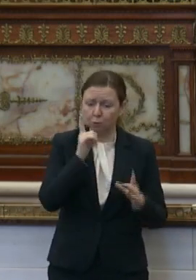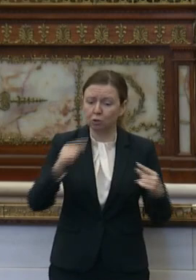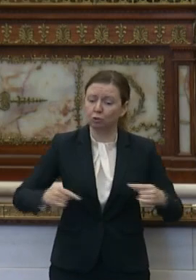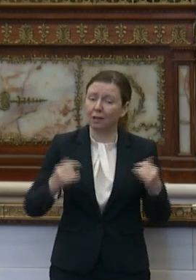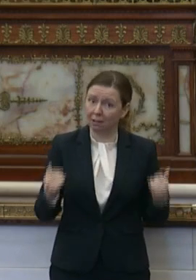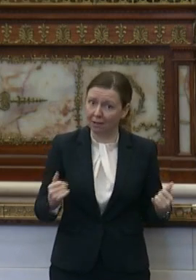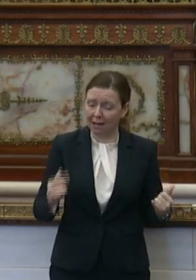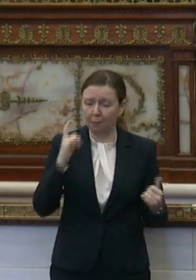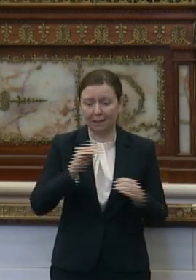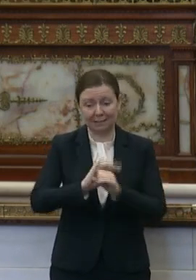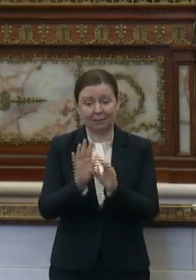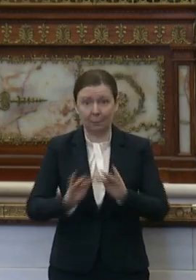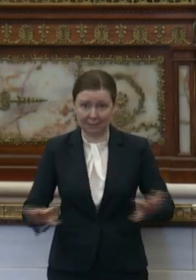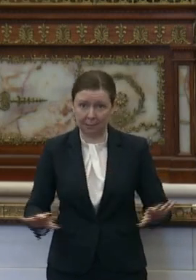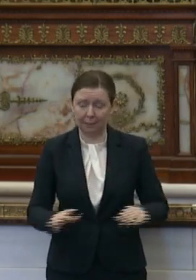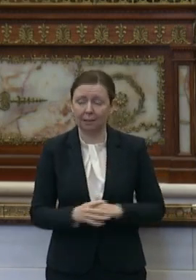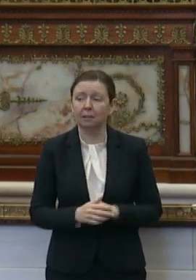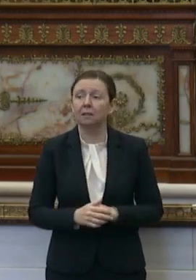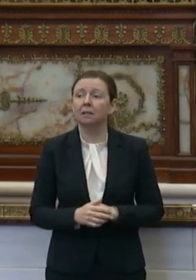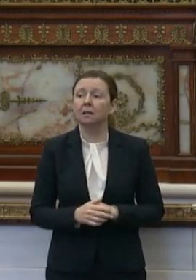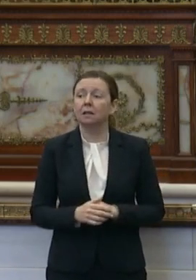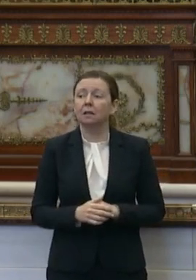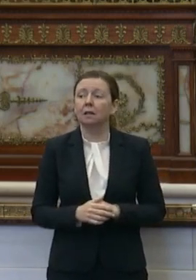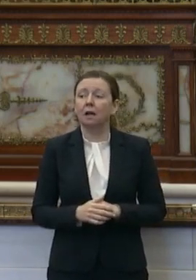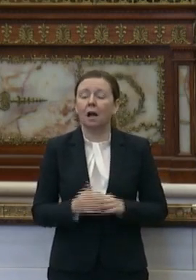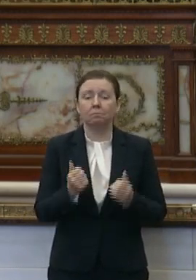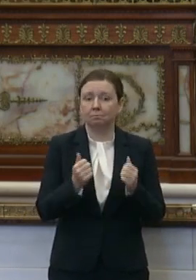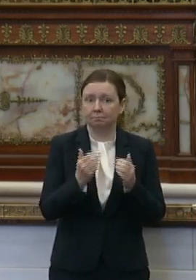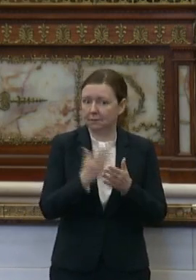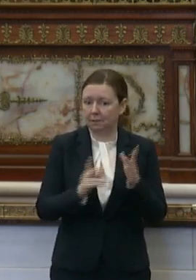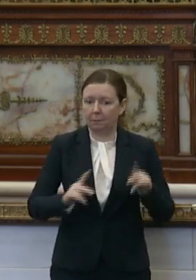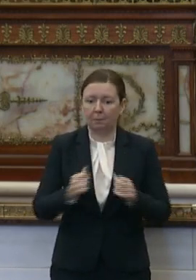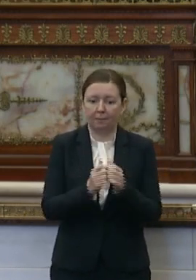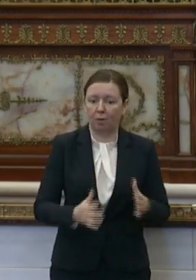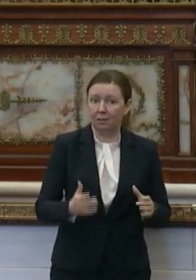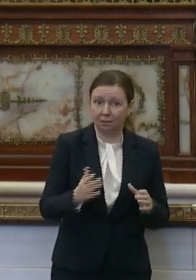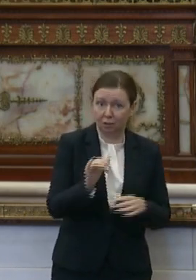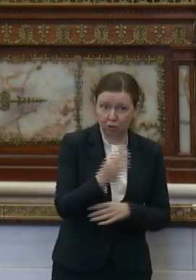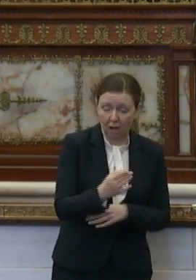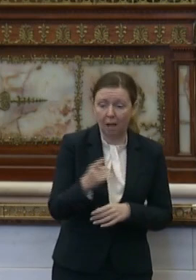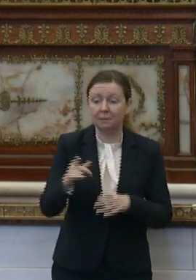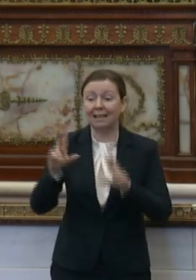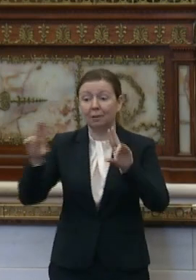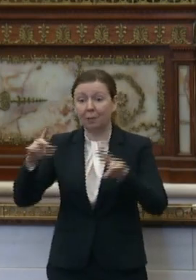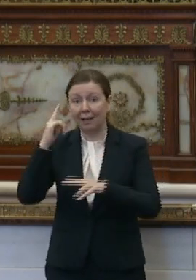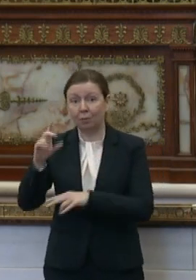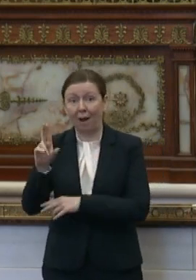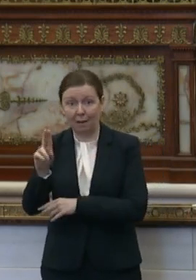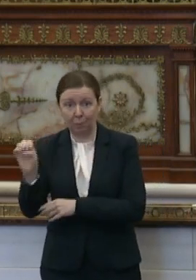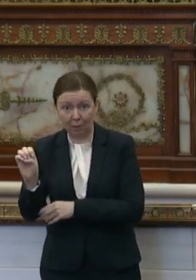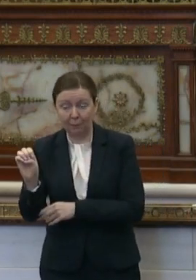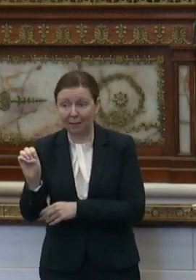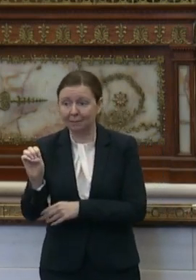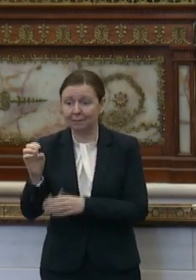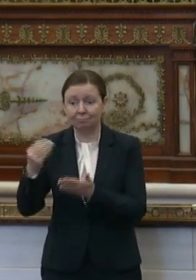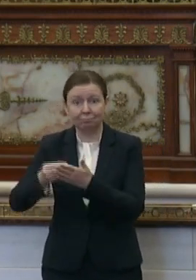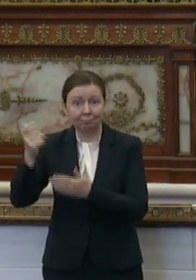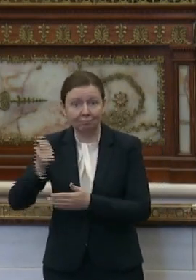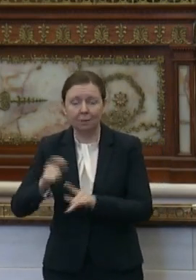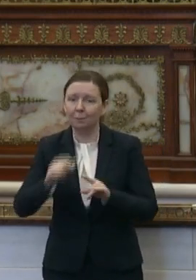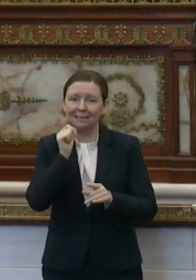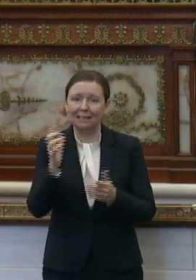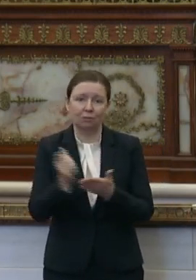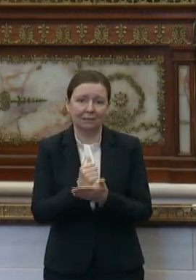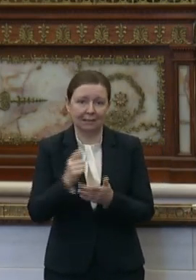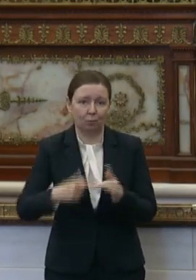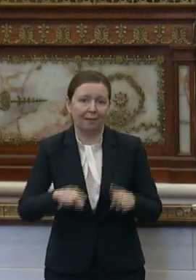right now because of the pandemic. Maybe renters have lost their jobs, and even though they've applied for unemployment compensation, they have not received what they